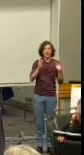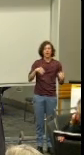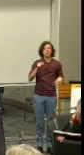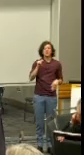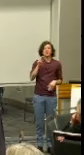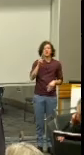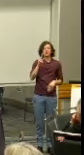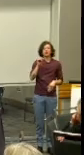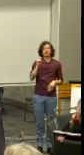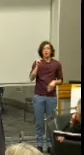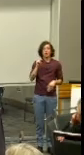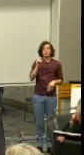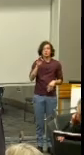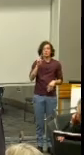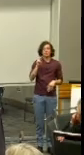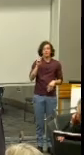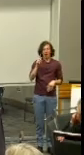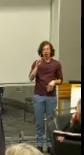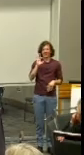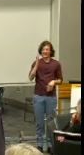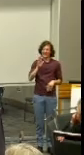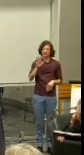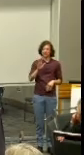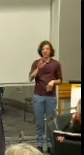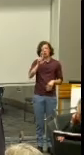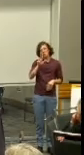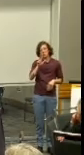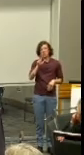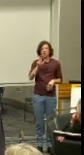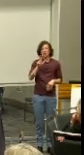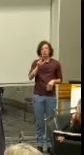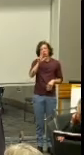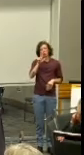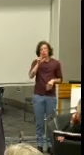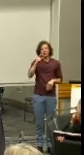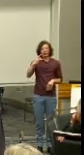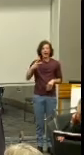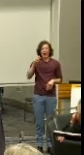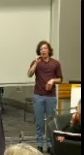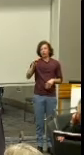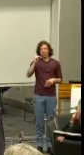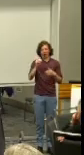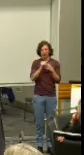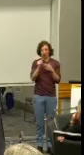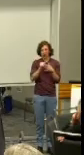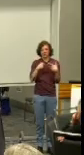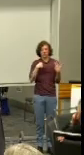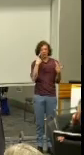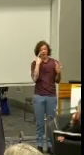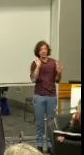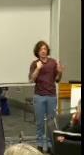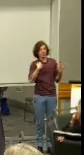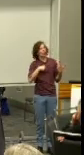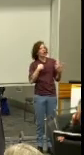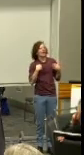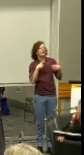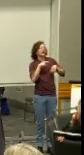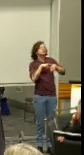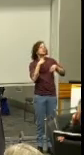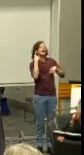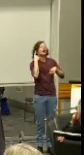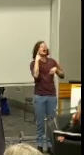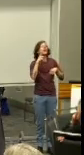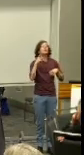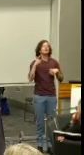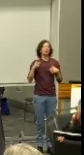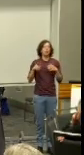about, I think, about $3.5 million thereabouts. And so we're capital campaigning around about $2 million, I think, over some time. But we'll be utilising an